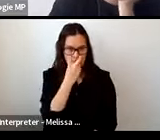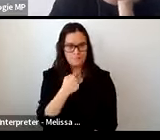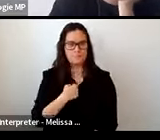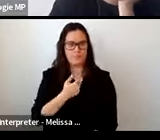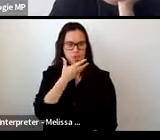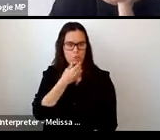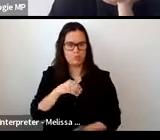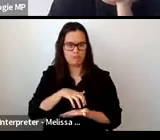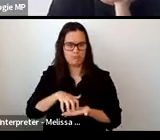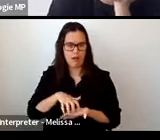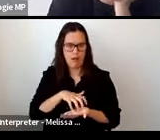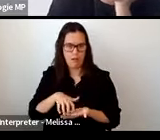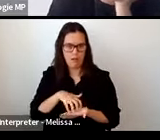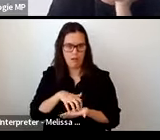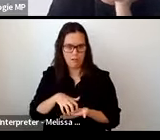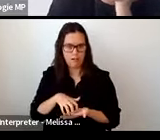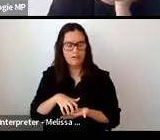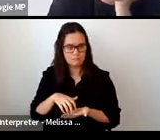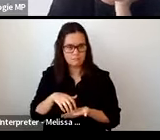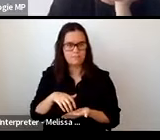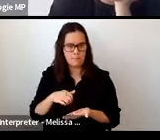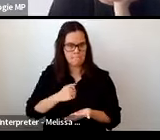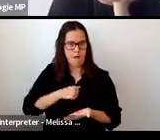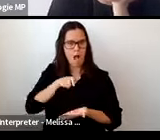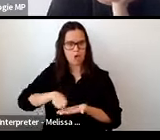Braille notes.